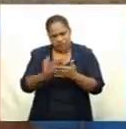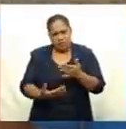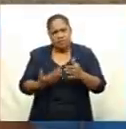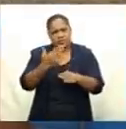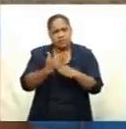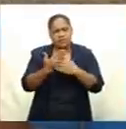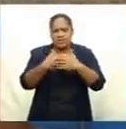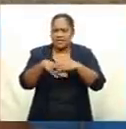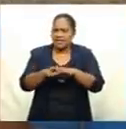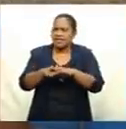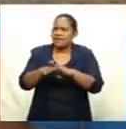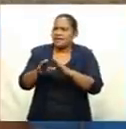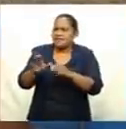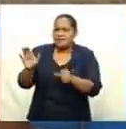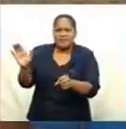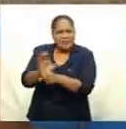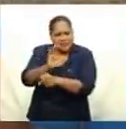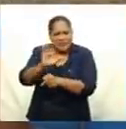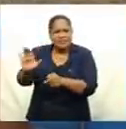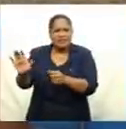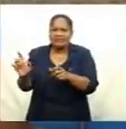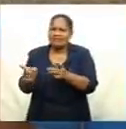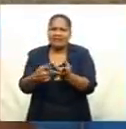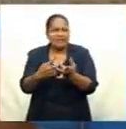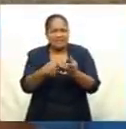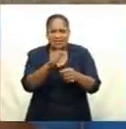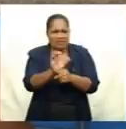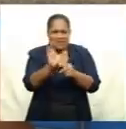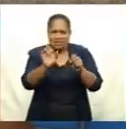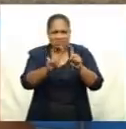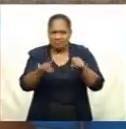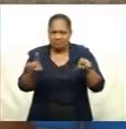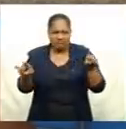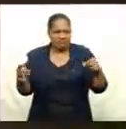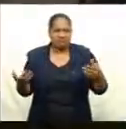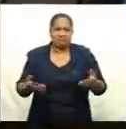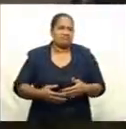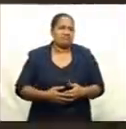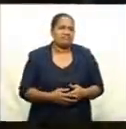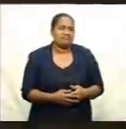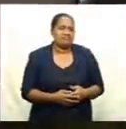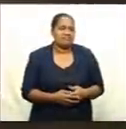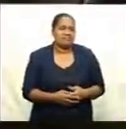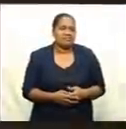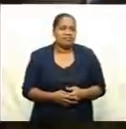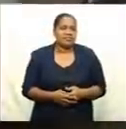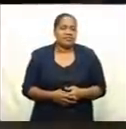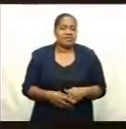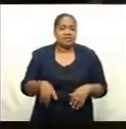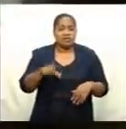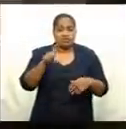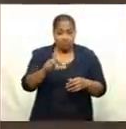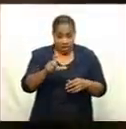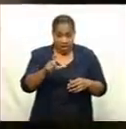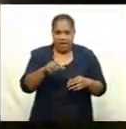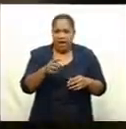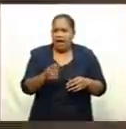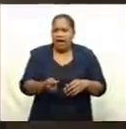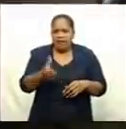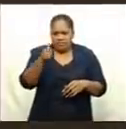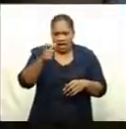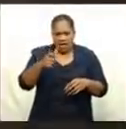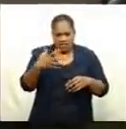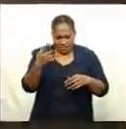hardware companies, retail businesses, sales. We weren't much of a high-profile people. Chand, after successfully running this restaurant,